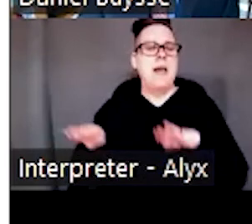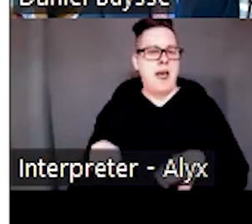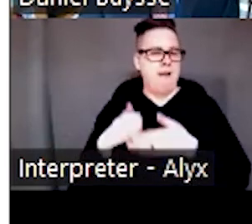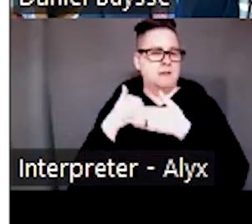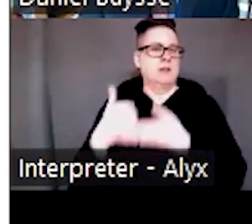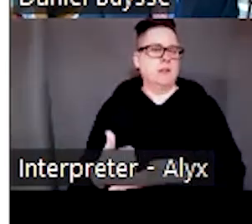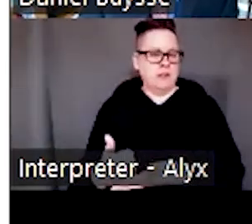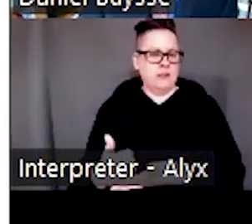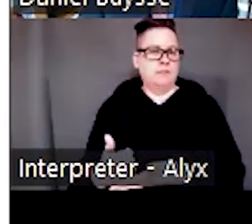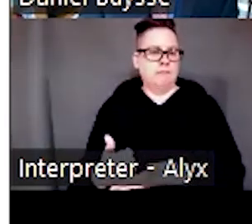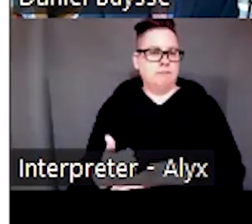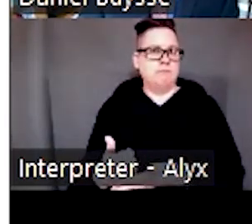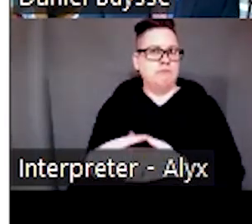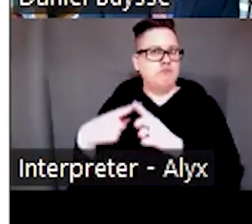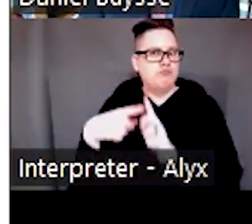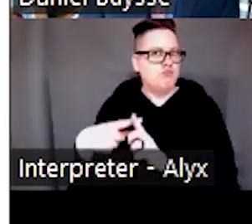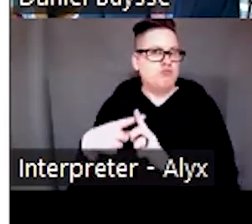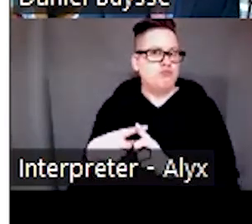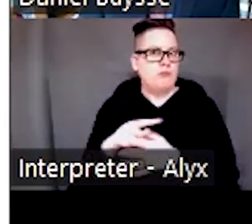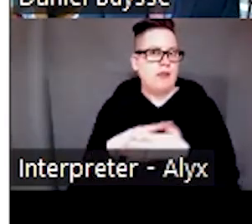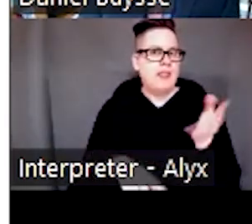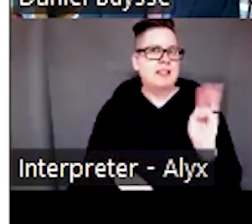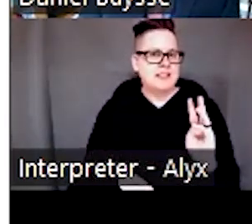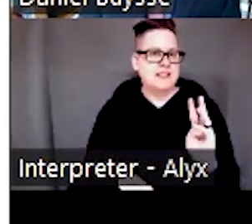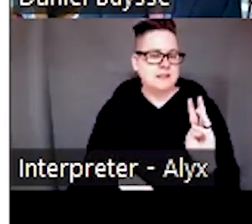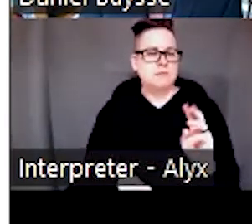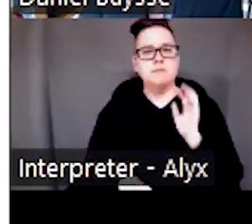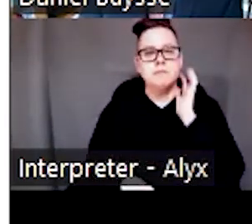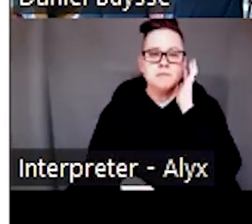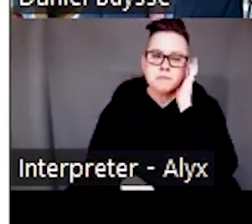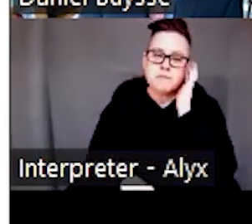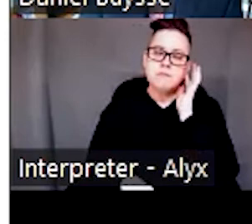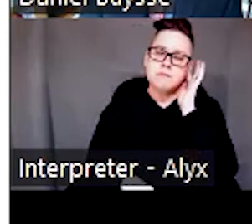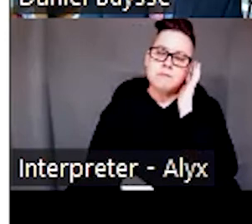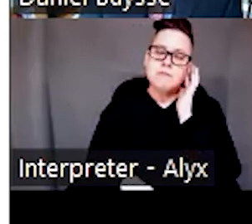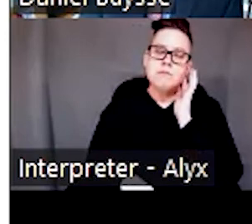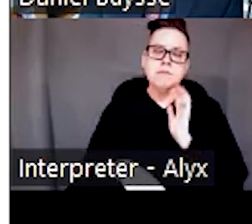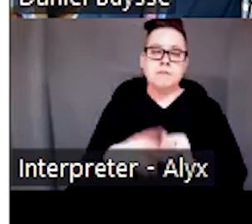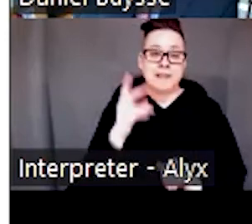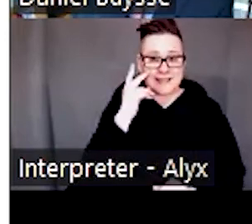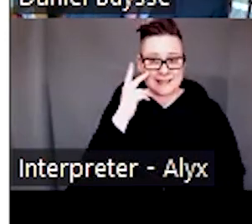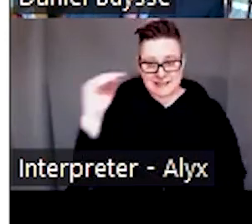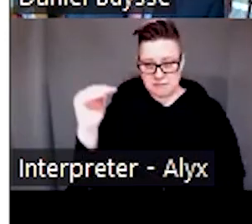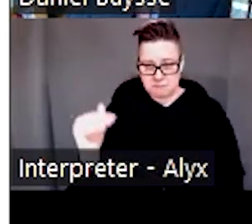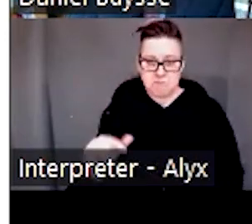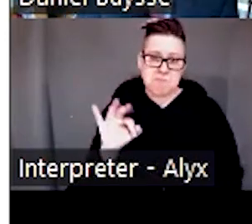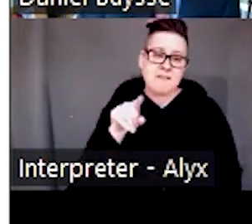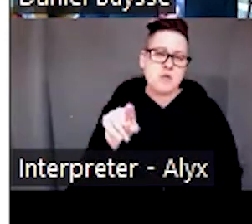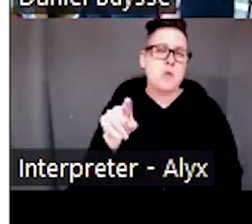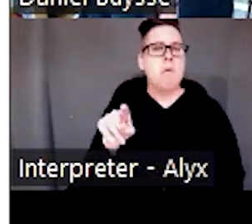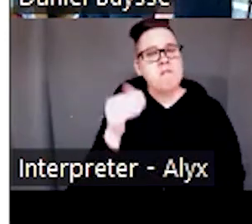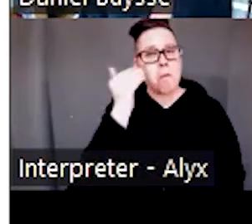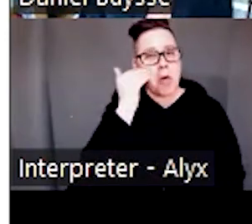or less target each of the 6 dimensions. Now, if you look carefully at these, and if you have some familiarity